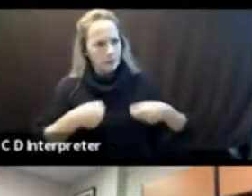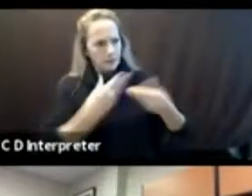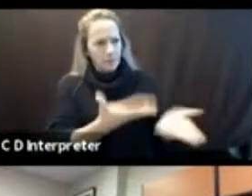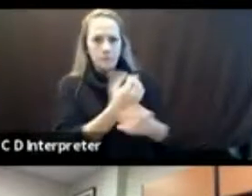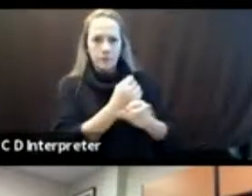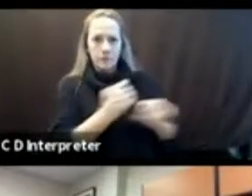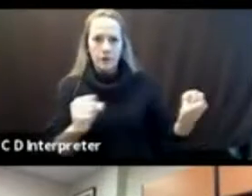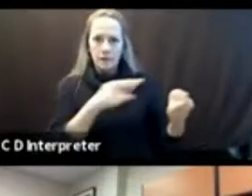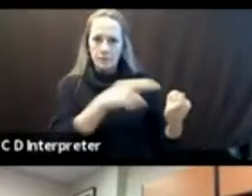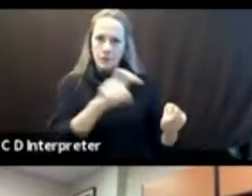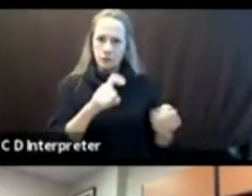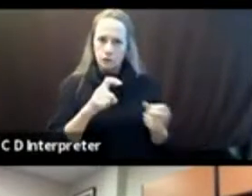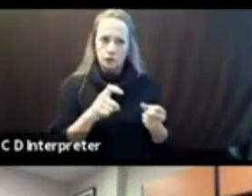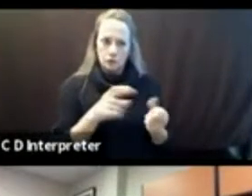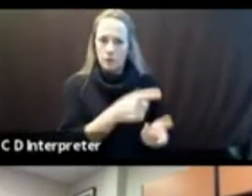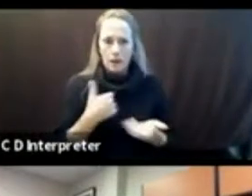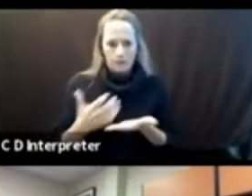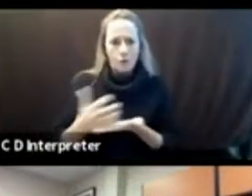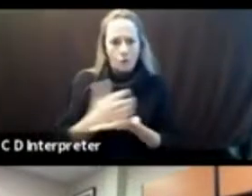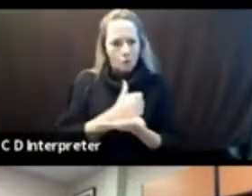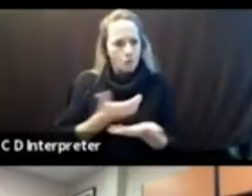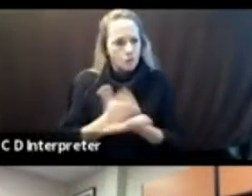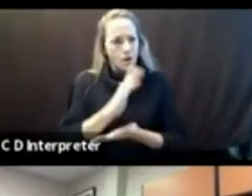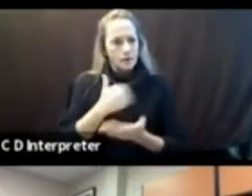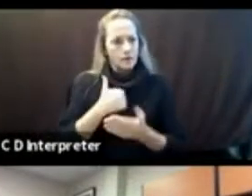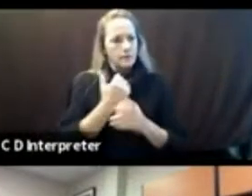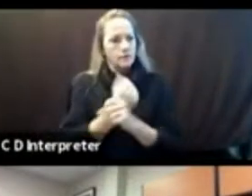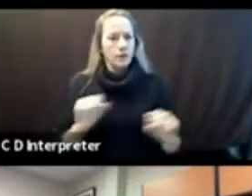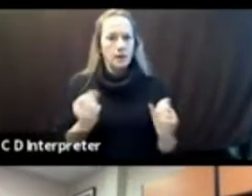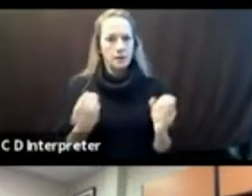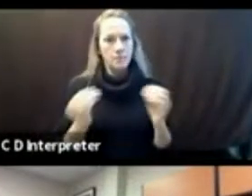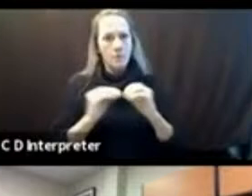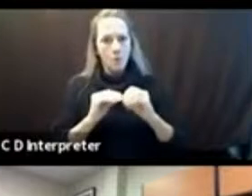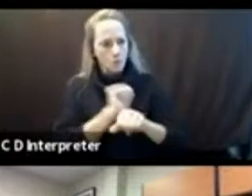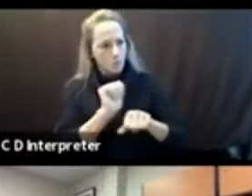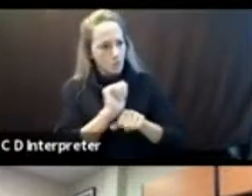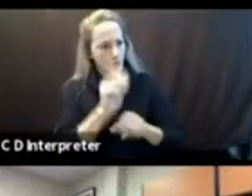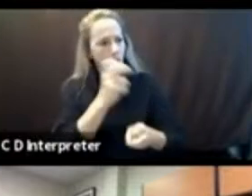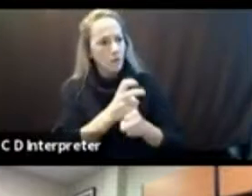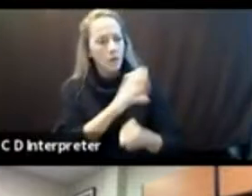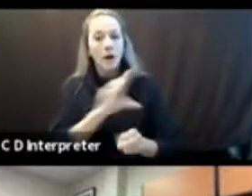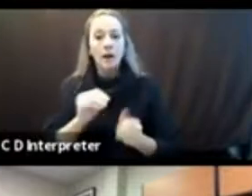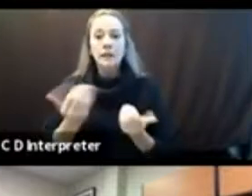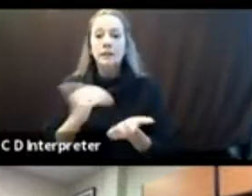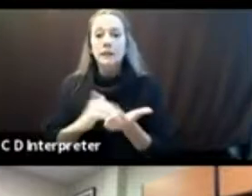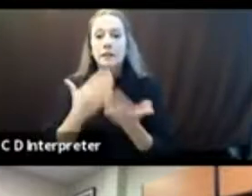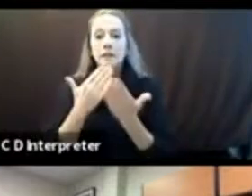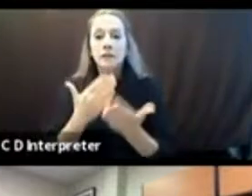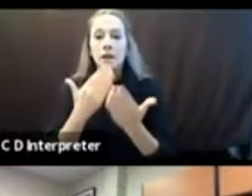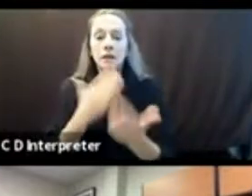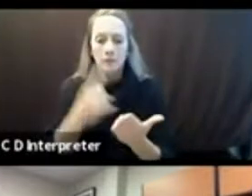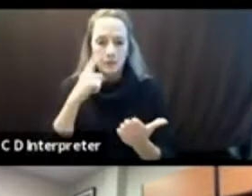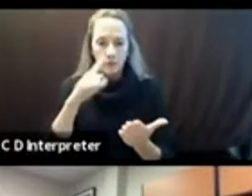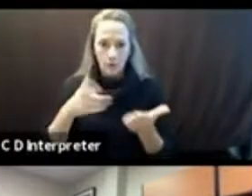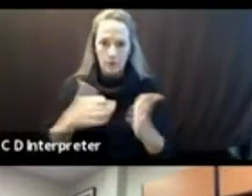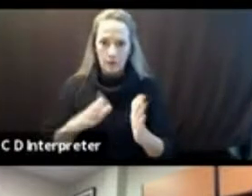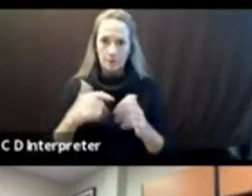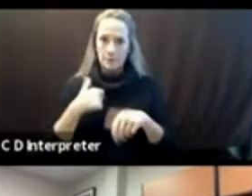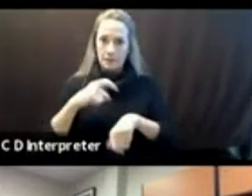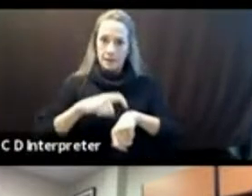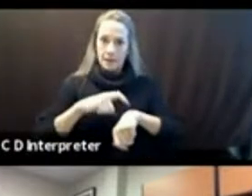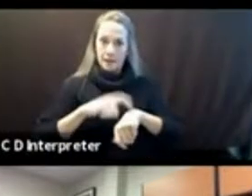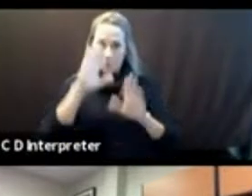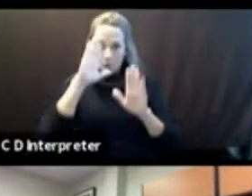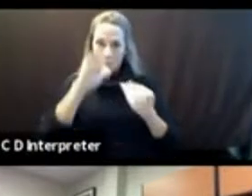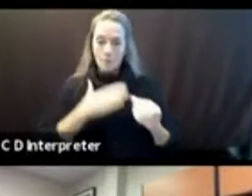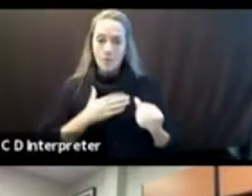deserve. Thank you for your time. And let me say that how much I appreciate your efforts in addressing the task before you. I hope that voices like mine